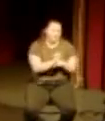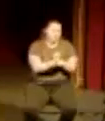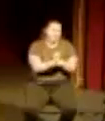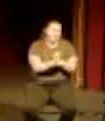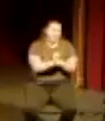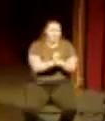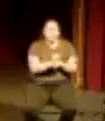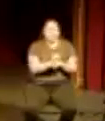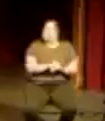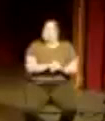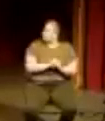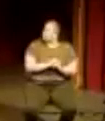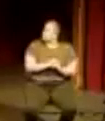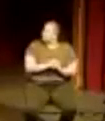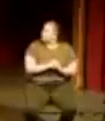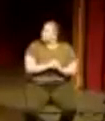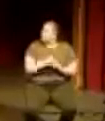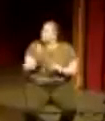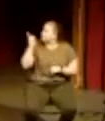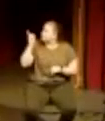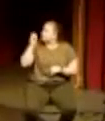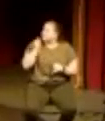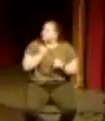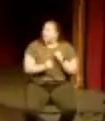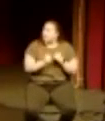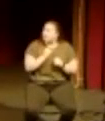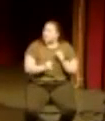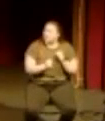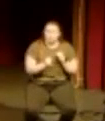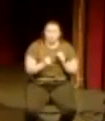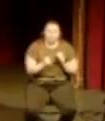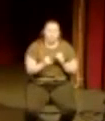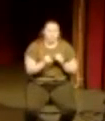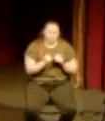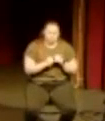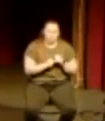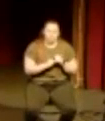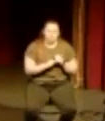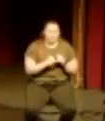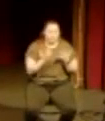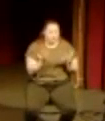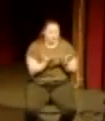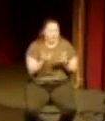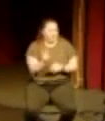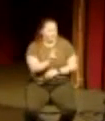this. And then finally, we've got a few things to update you on in Visalia.